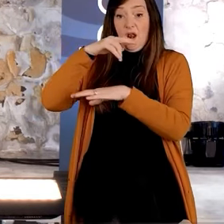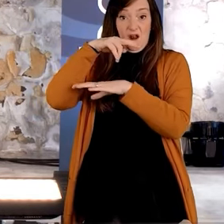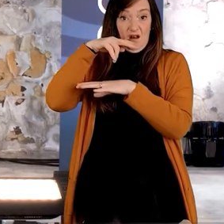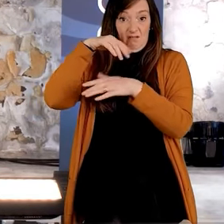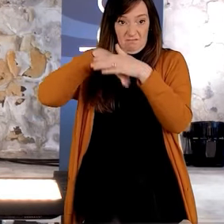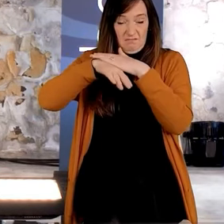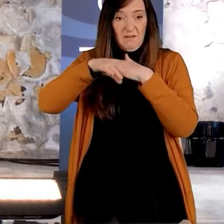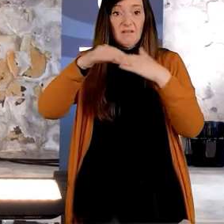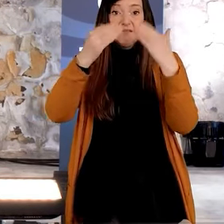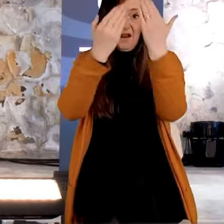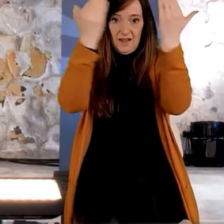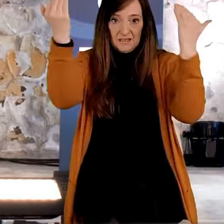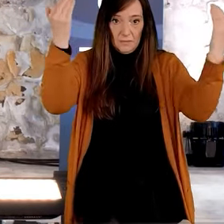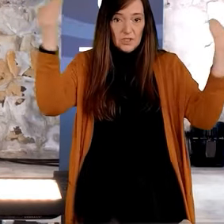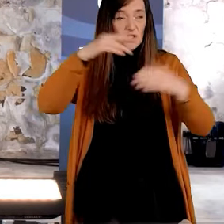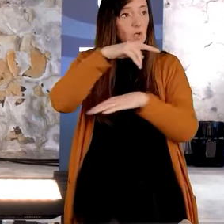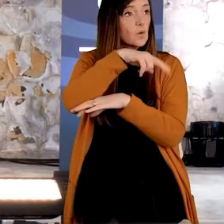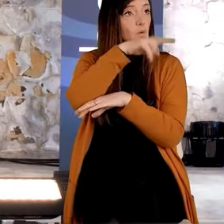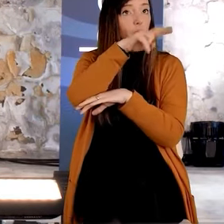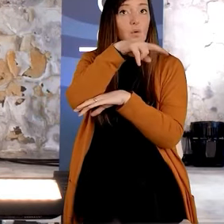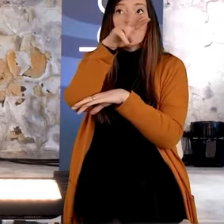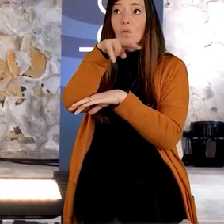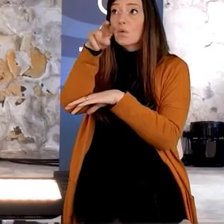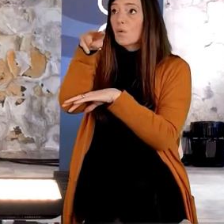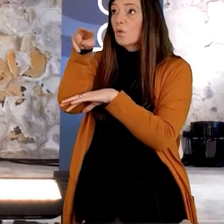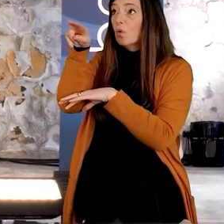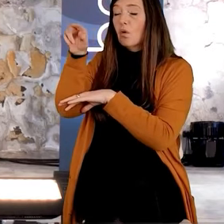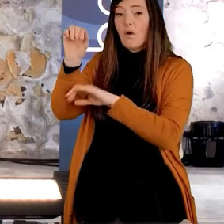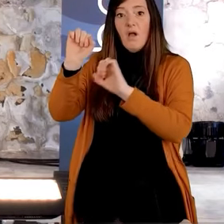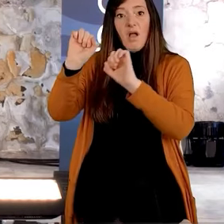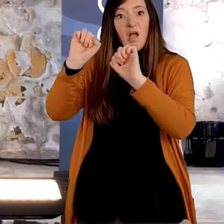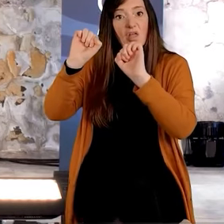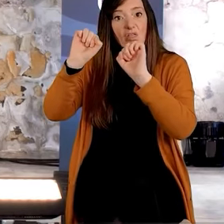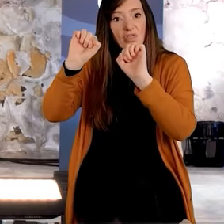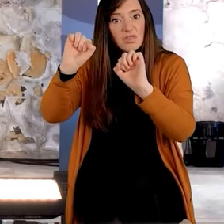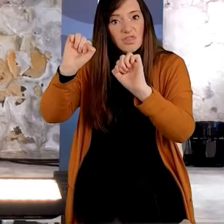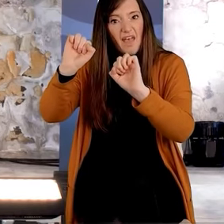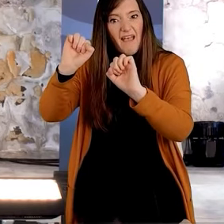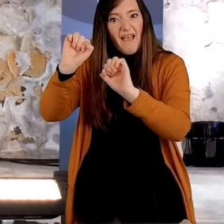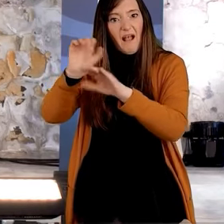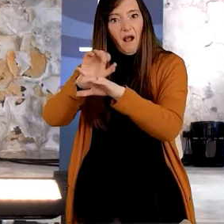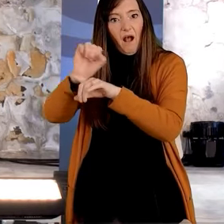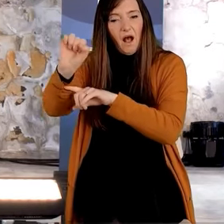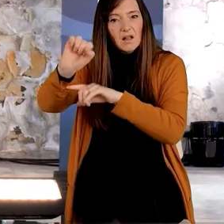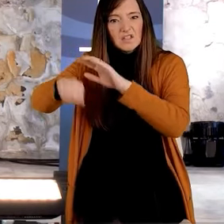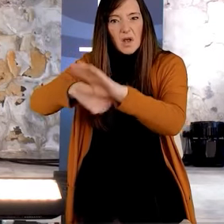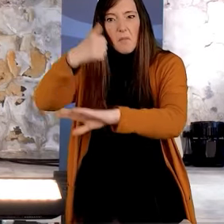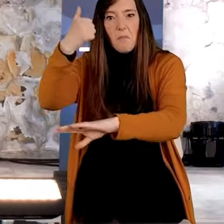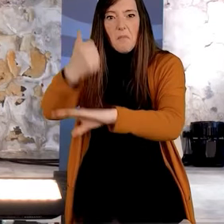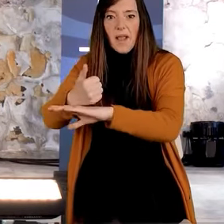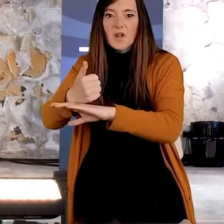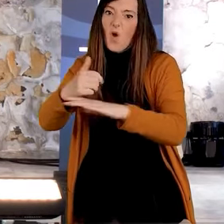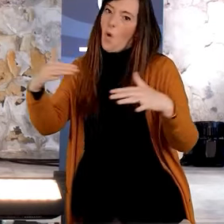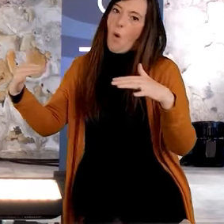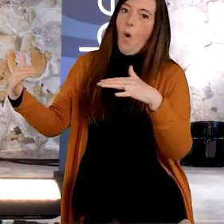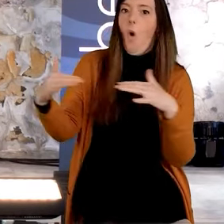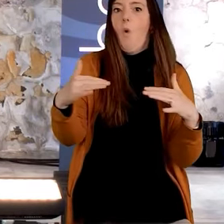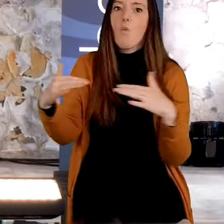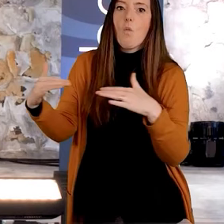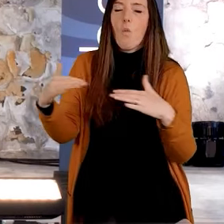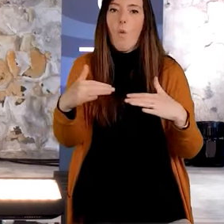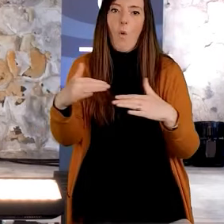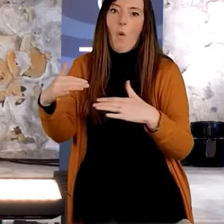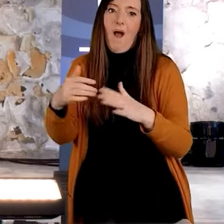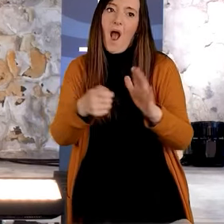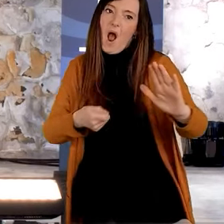call it that, was built on worshipping a god of aggressive warfare. That's what you did. You had to. And if